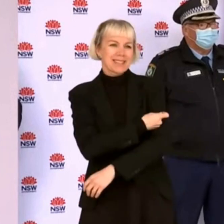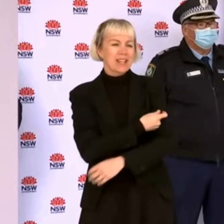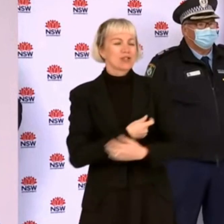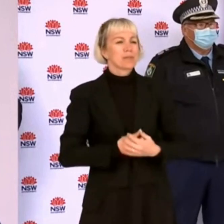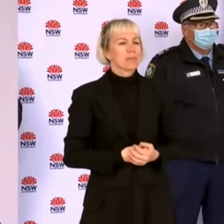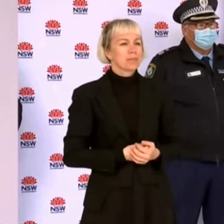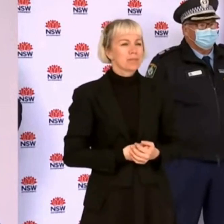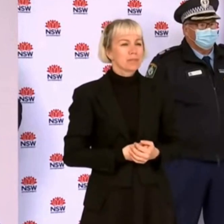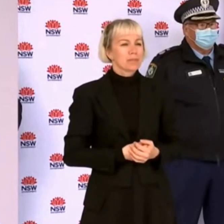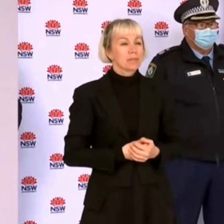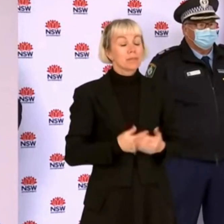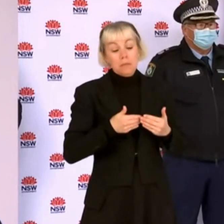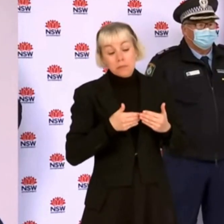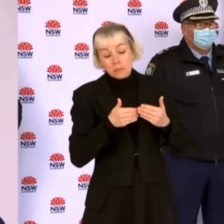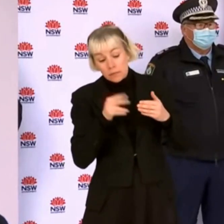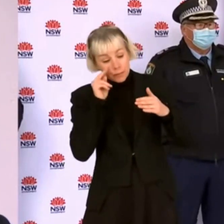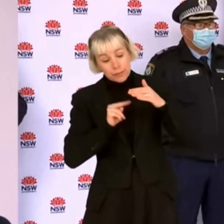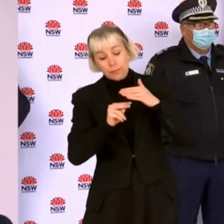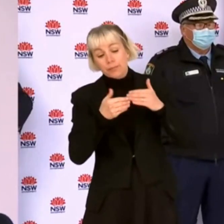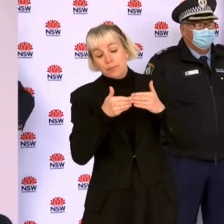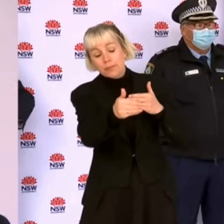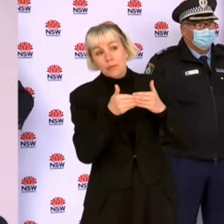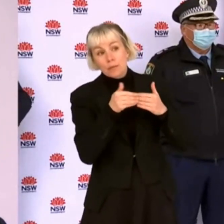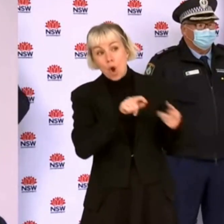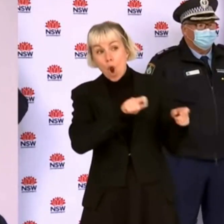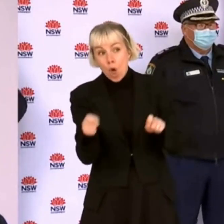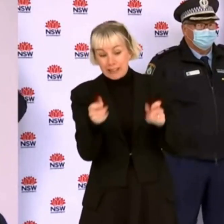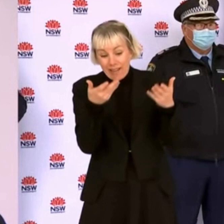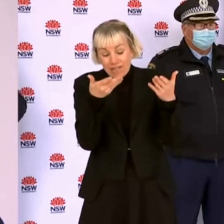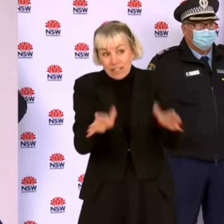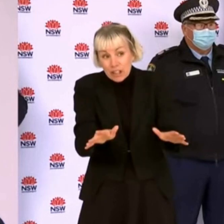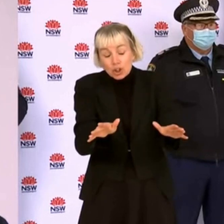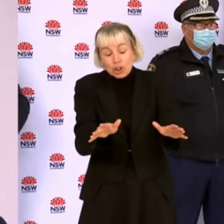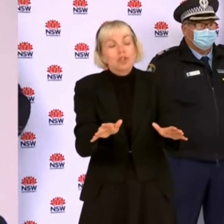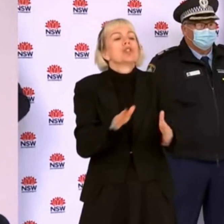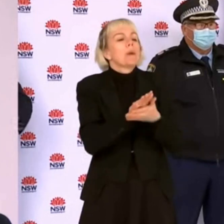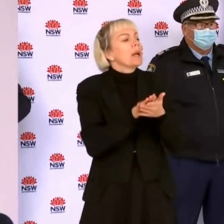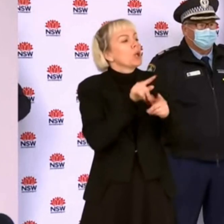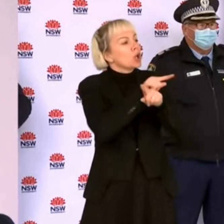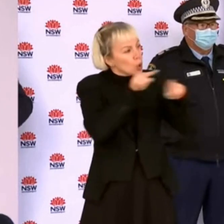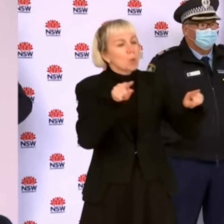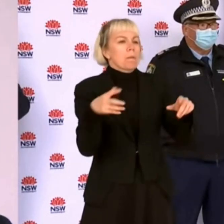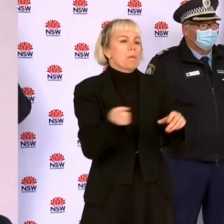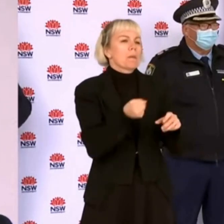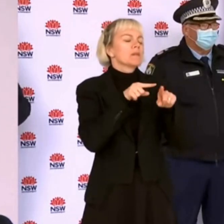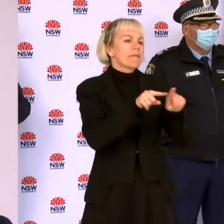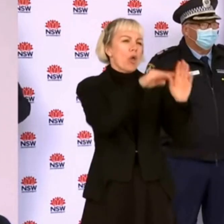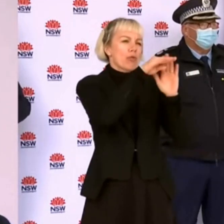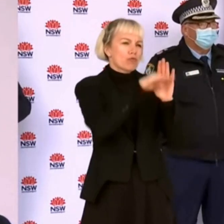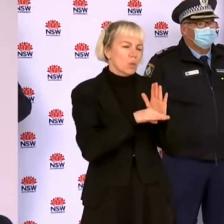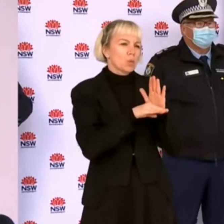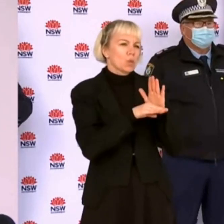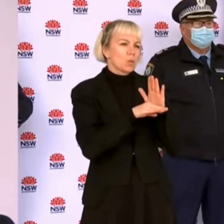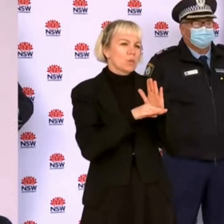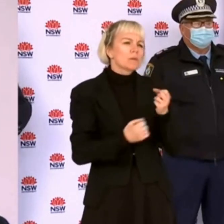to come out of the lockdown in a timely way is dependent on all of us sticking together and doing the right thing. And I have